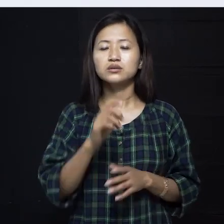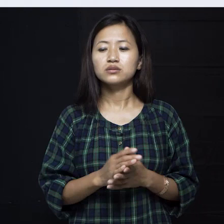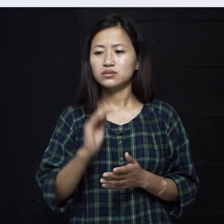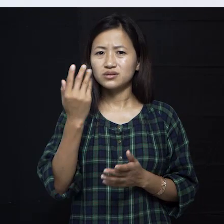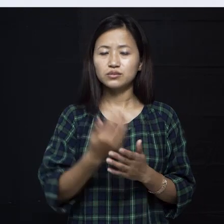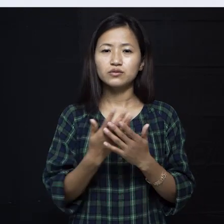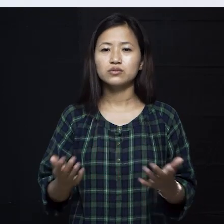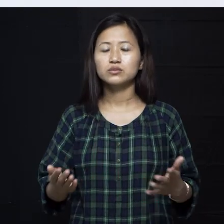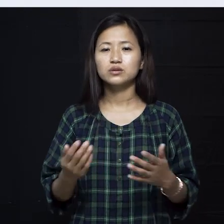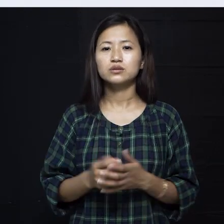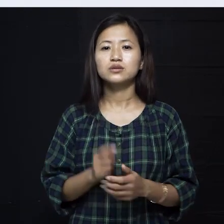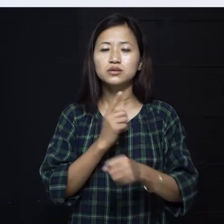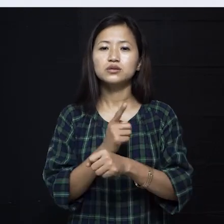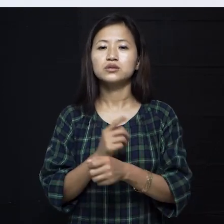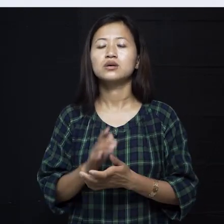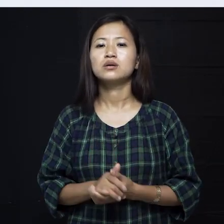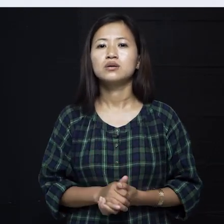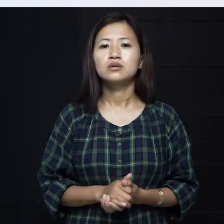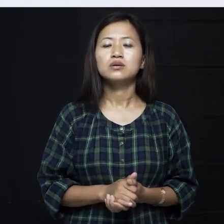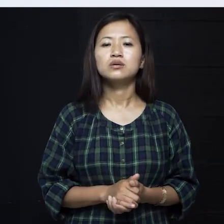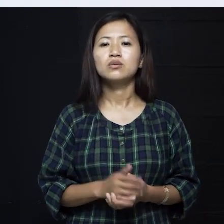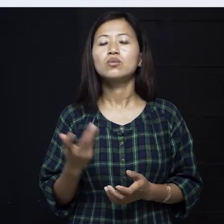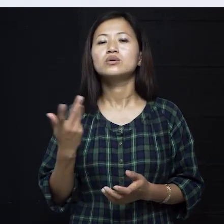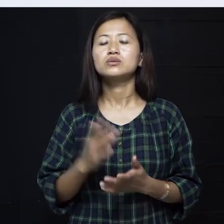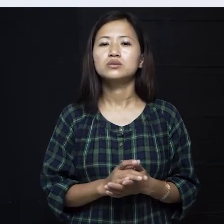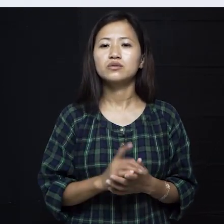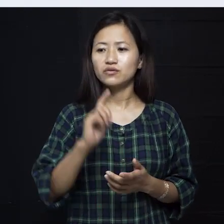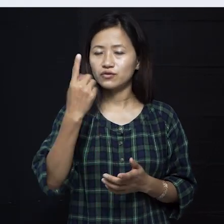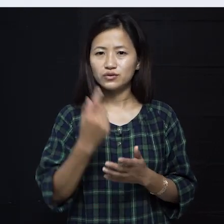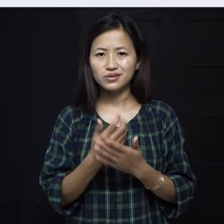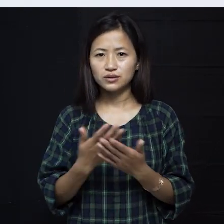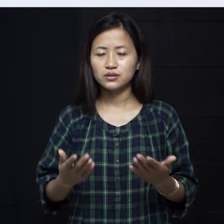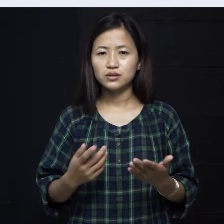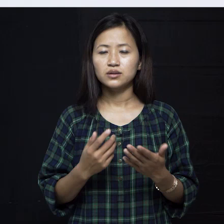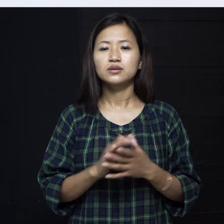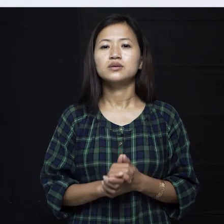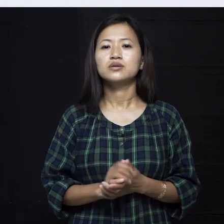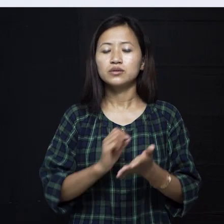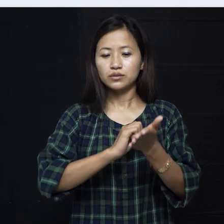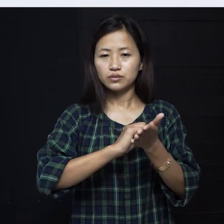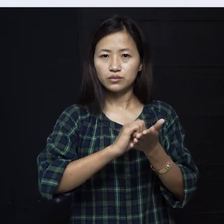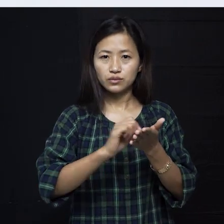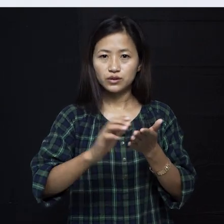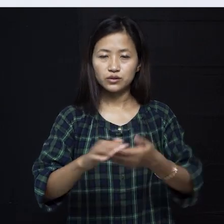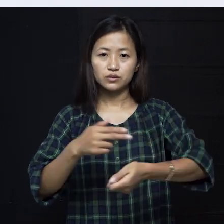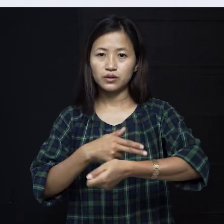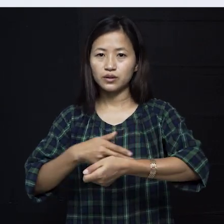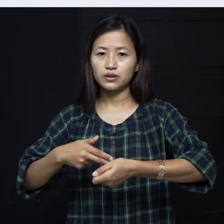teacher, okay, if you want to know something from the teacher, what you can do is, the first thing, the first etiquette is, write your name,